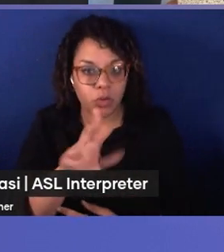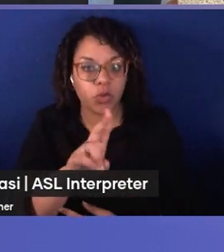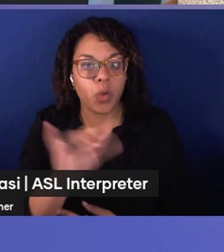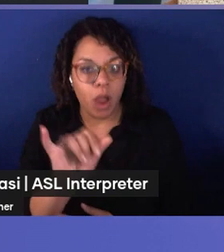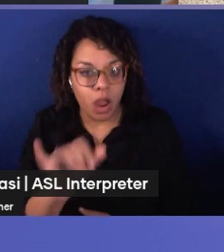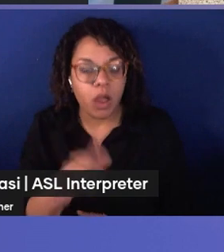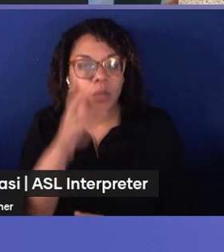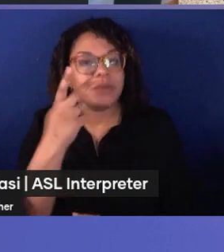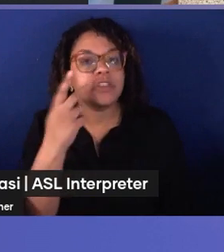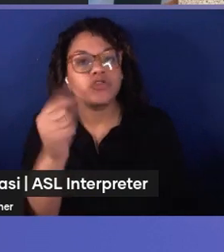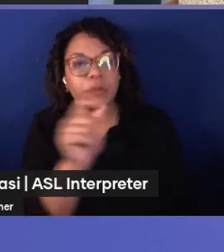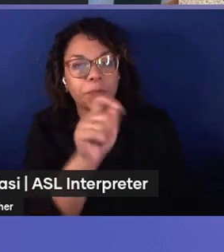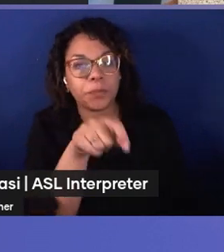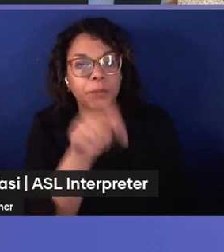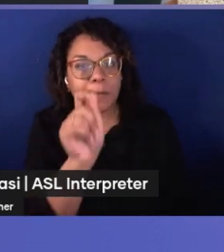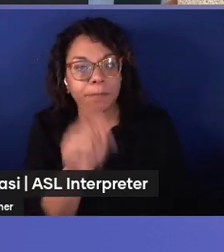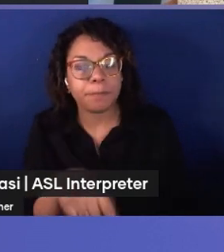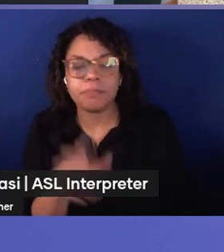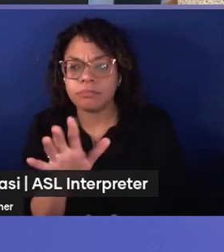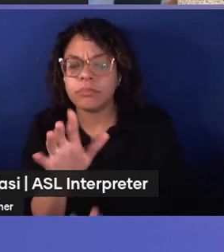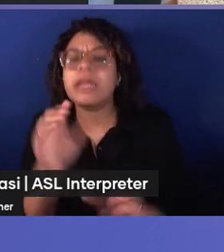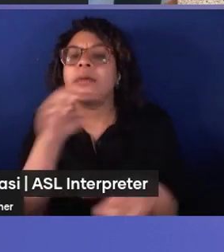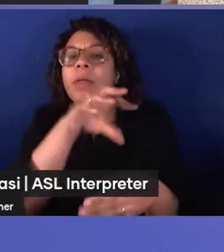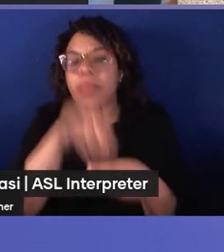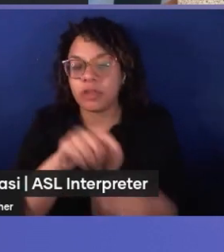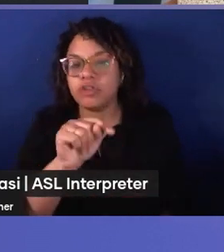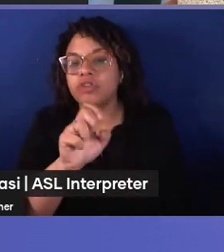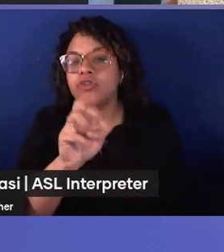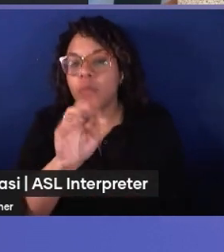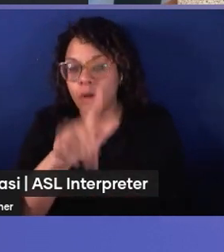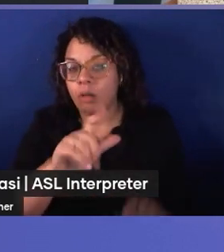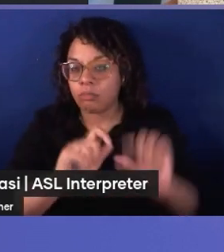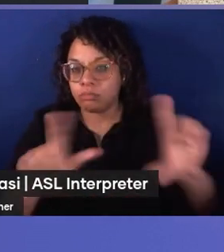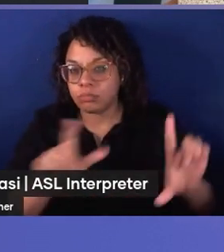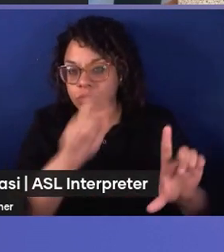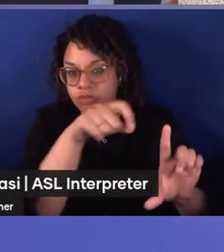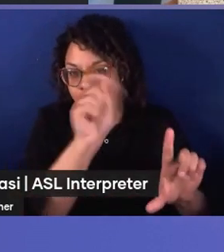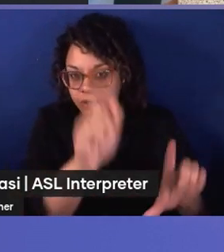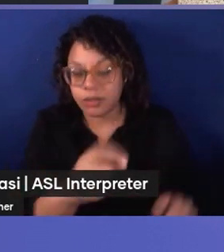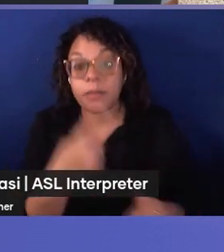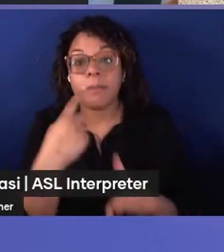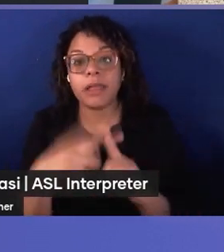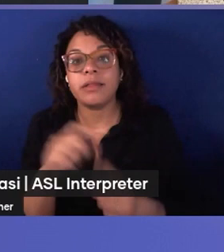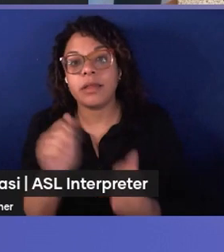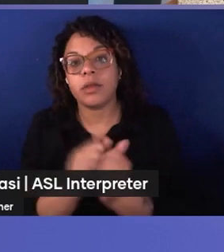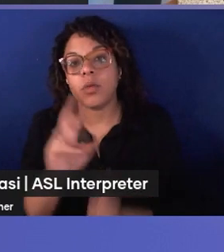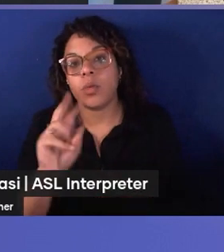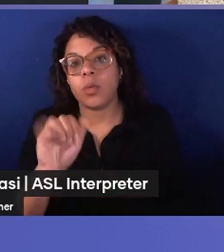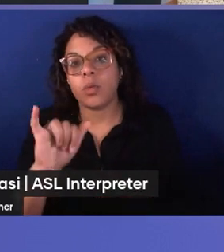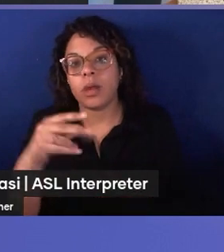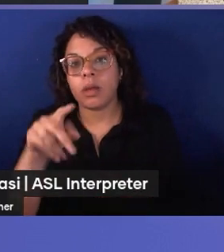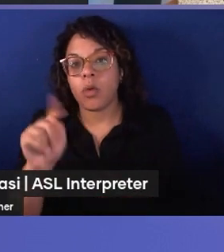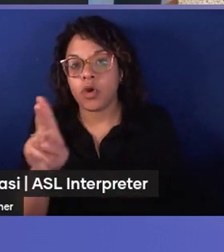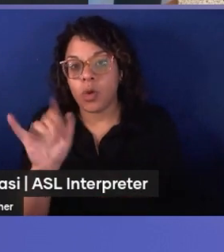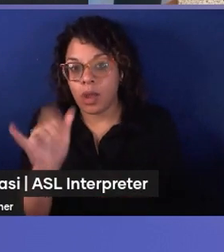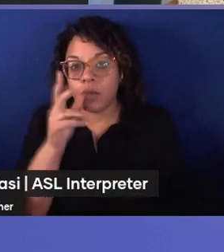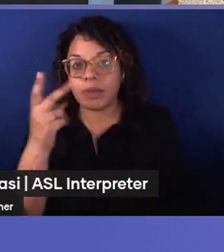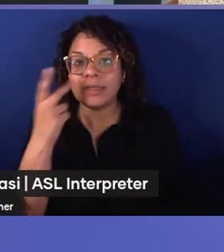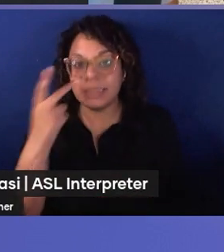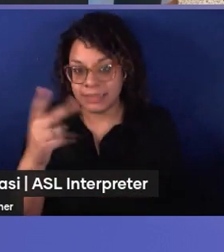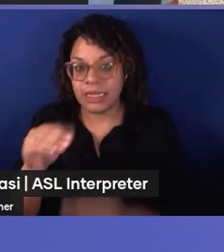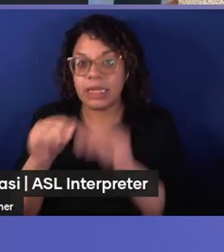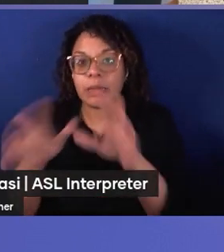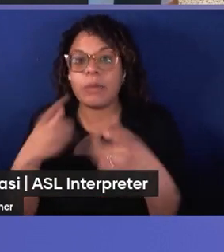you a green check mark, but it's also, in the terminal, and then it's also available in the Waypoint UI. So it will show you that the deploy was